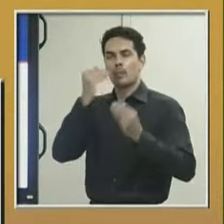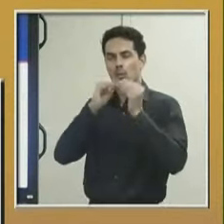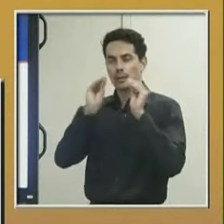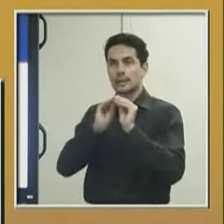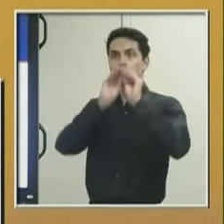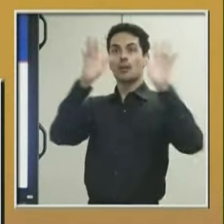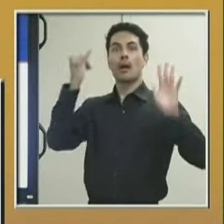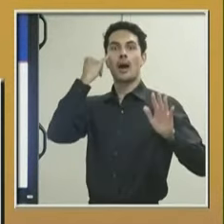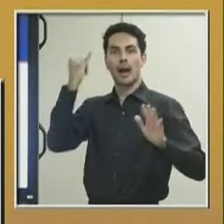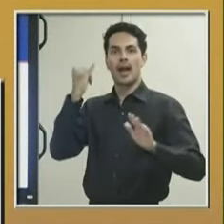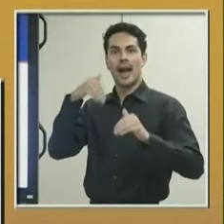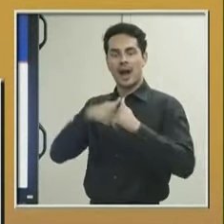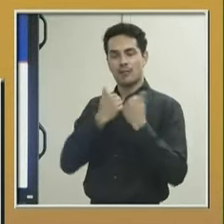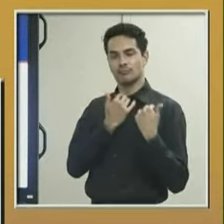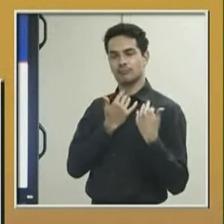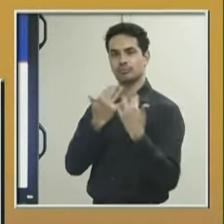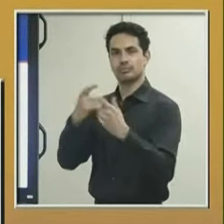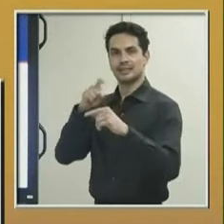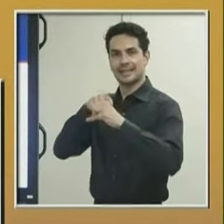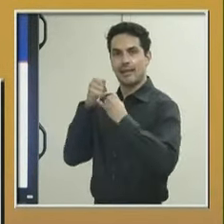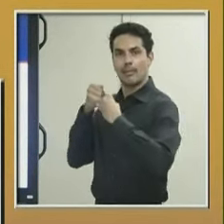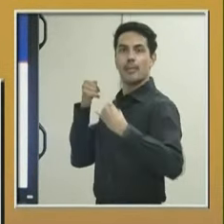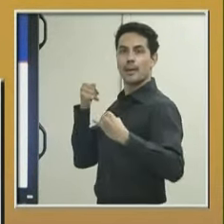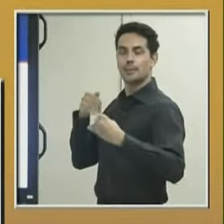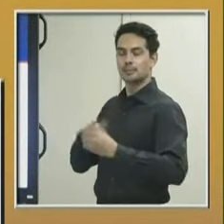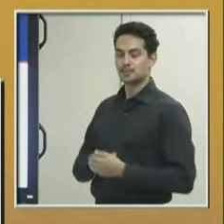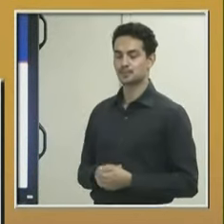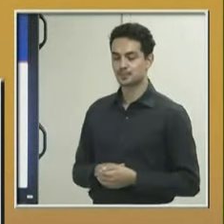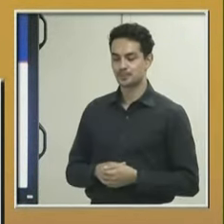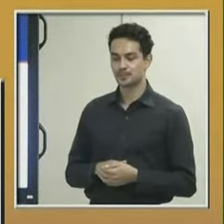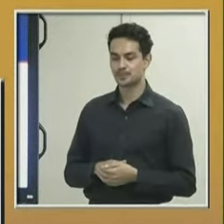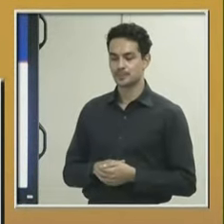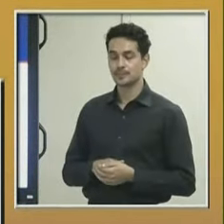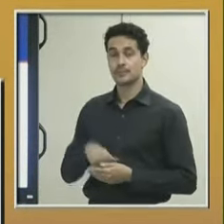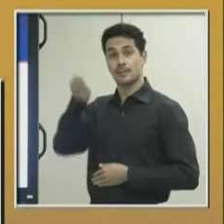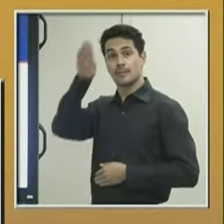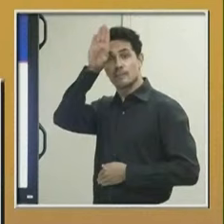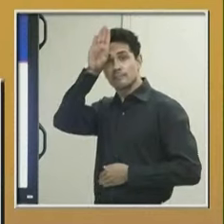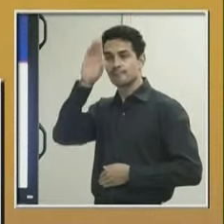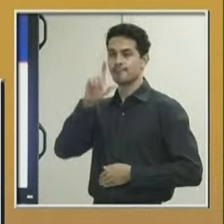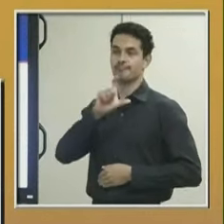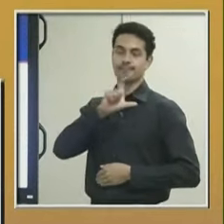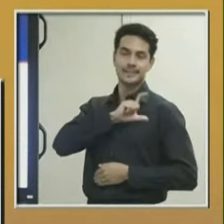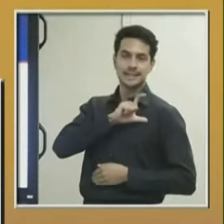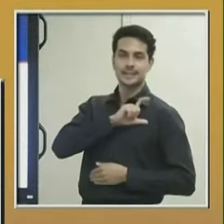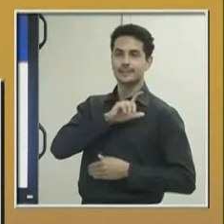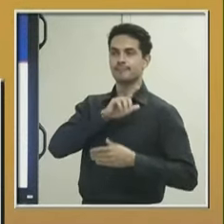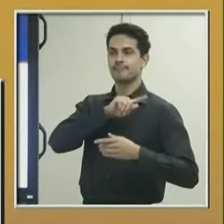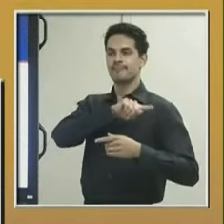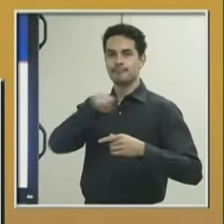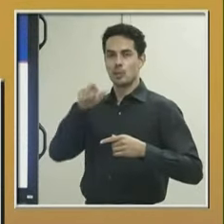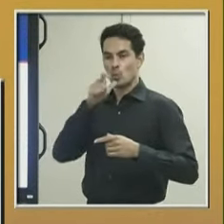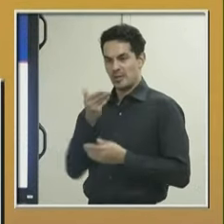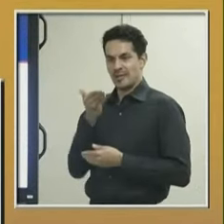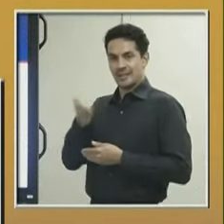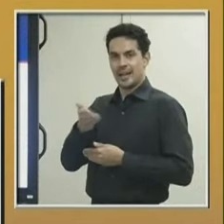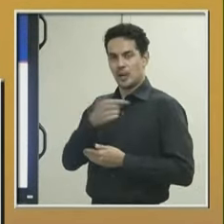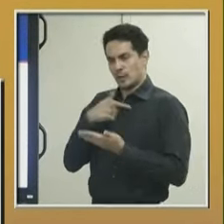We also had these technical discussions with firefighters, police officers that were on scene,